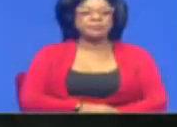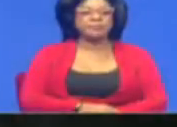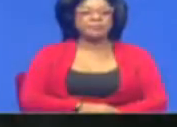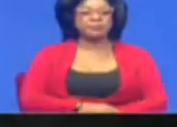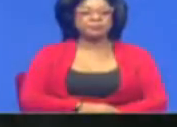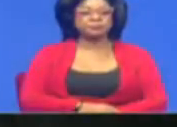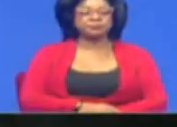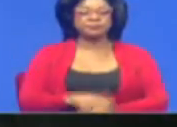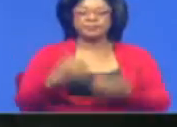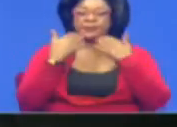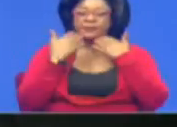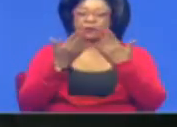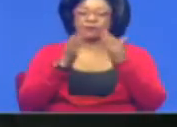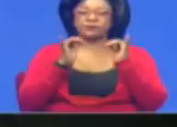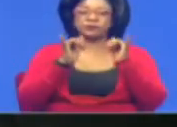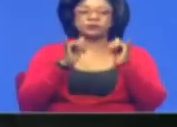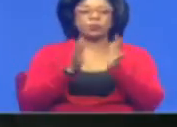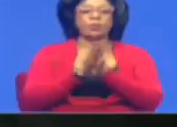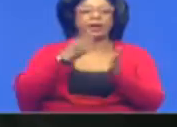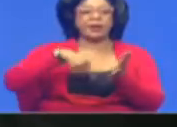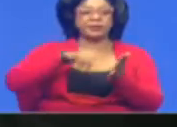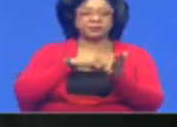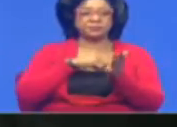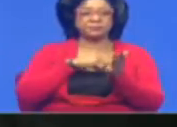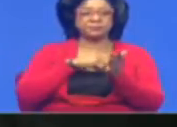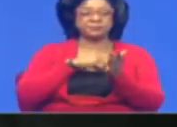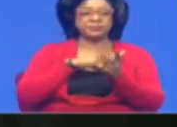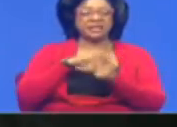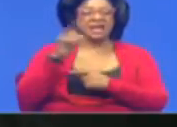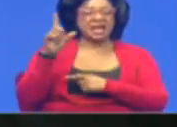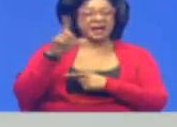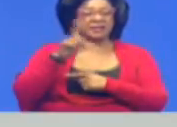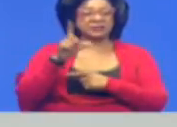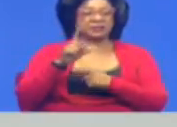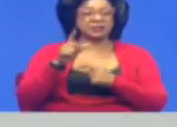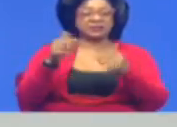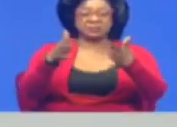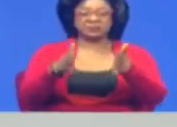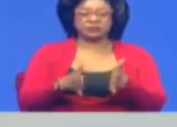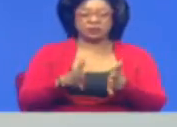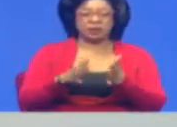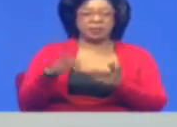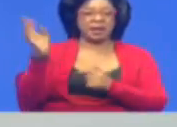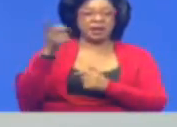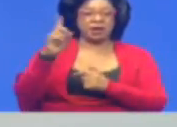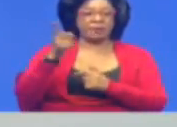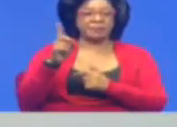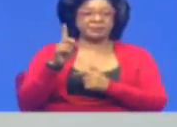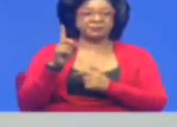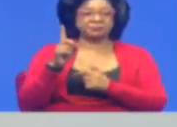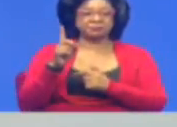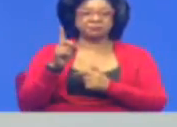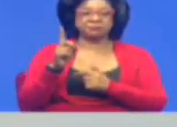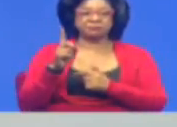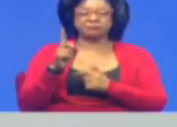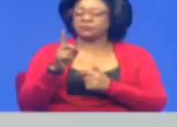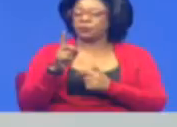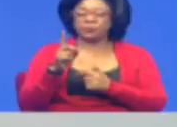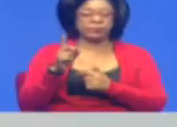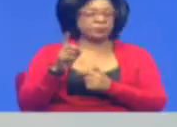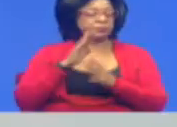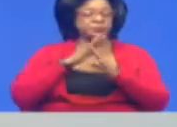Thanks for staying with us. At the Langata Cemetery in the capital, Nairobi, there's really no rest for the